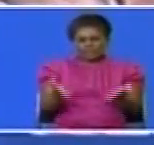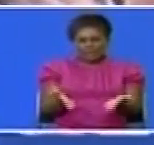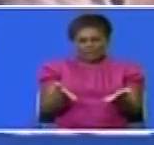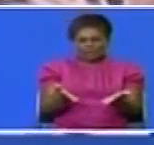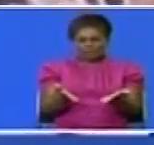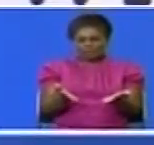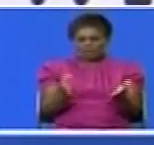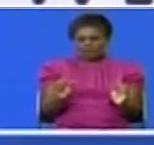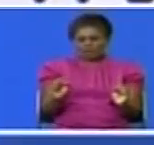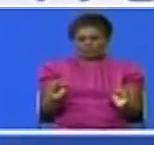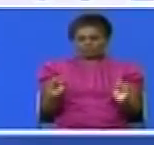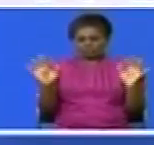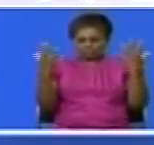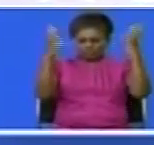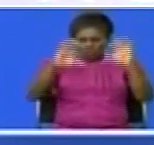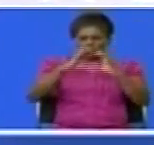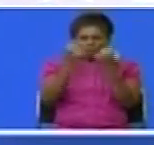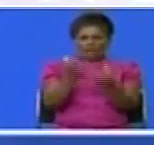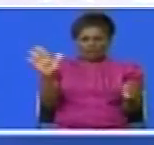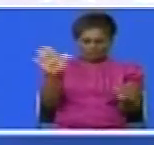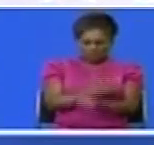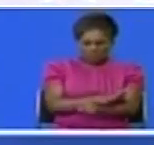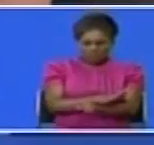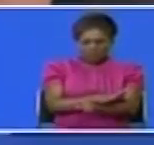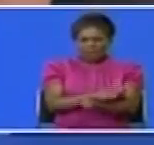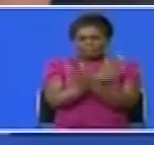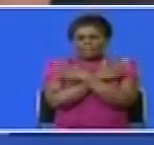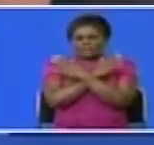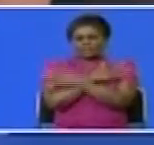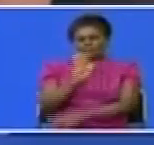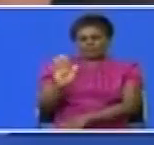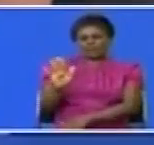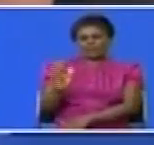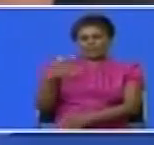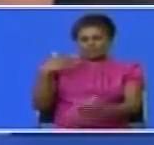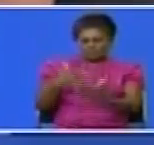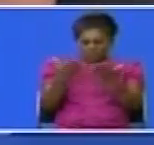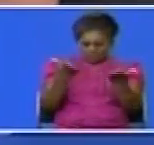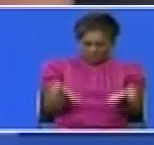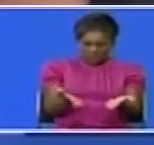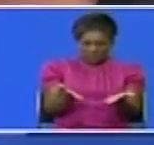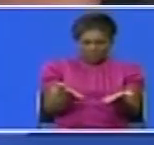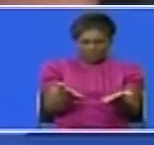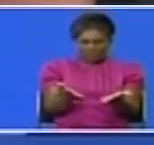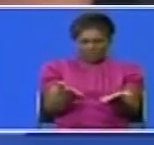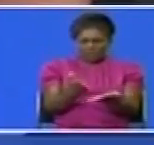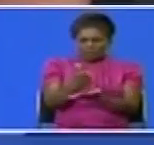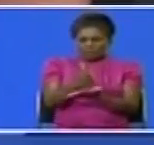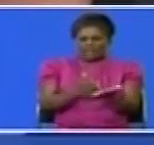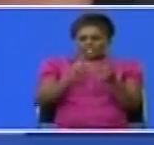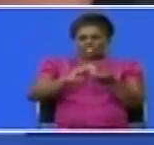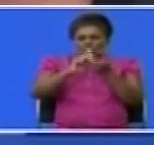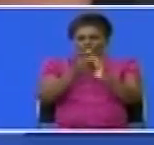such events organized by the Worldwide Fund for Nature and its partners that activists hope they can impact change